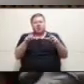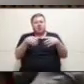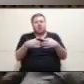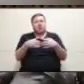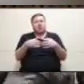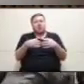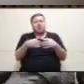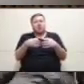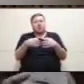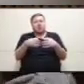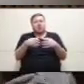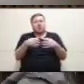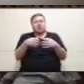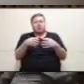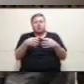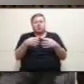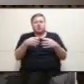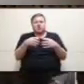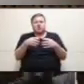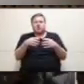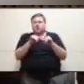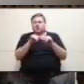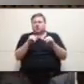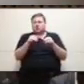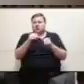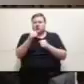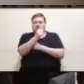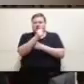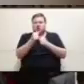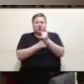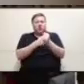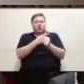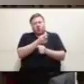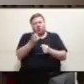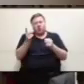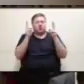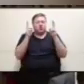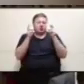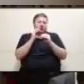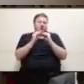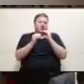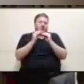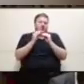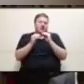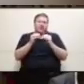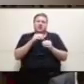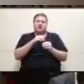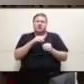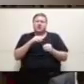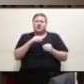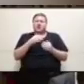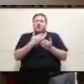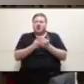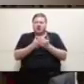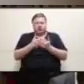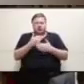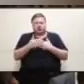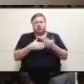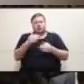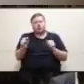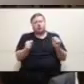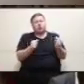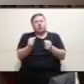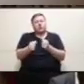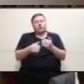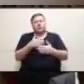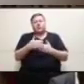structure. But as we speak now, those matters have been resolved and we'll be able to carry on with our recruitment process. And going back